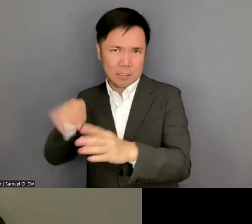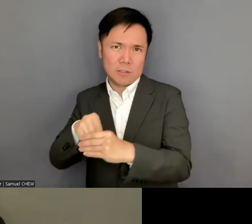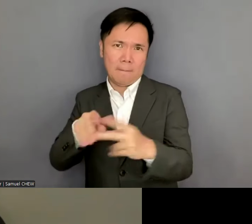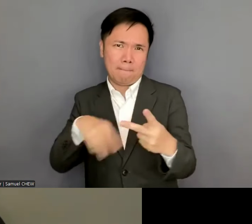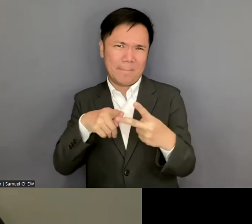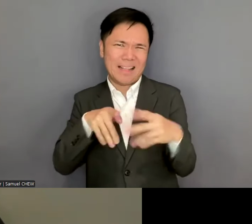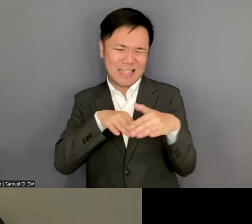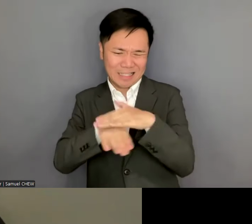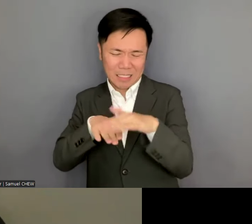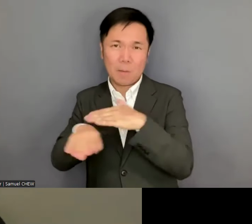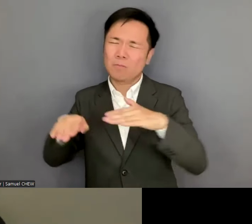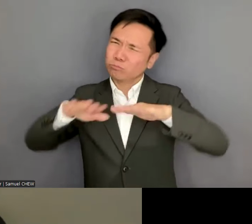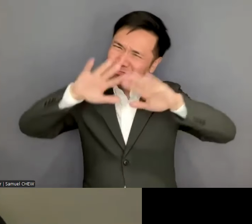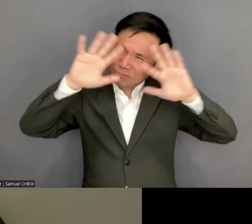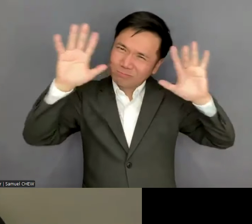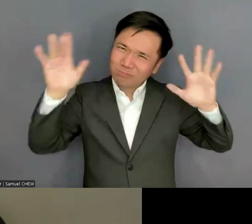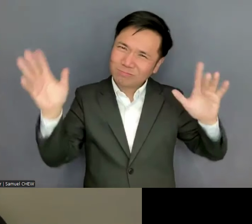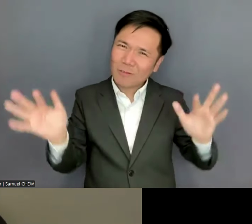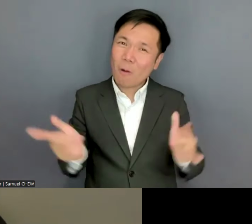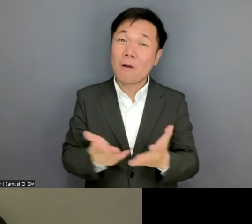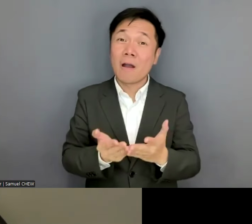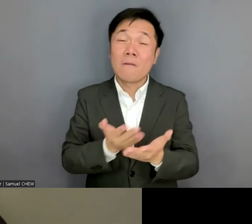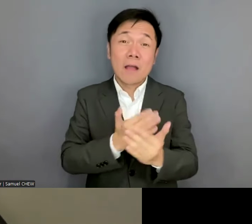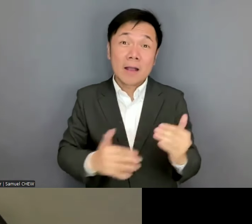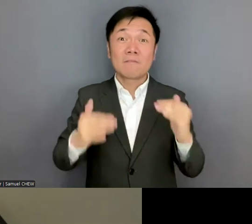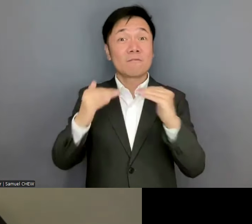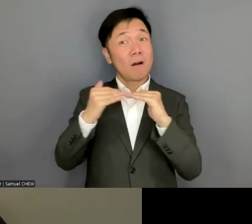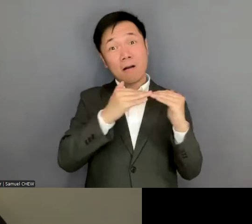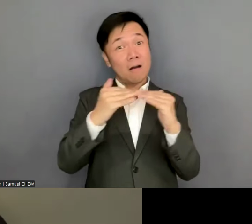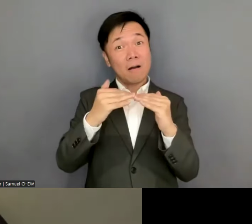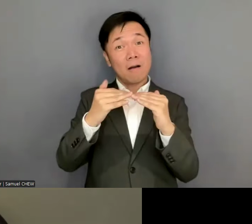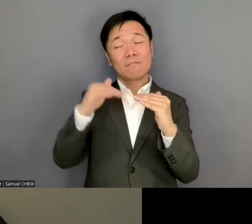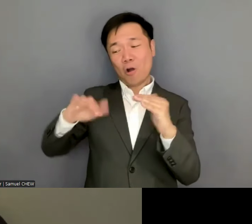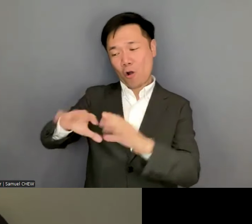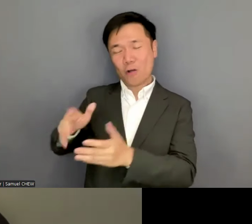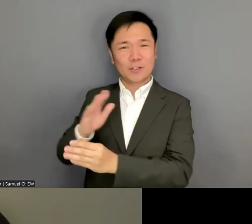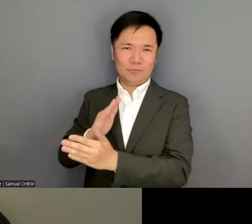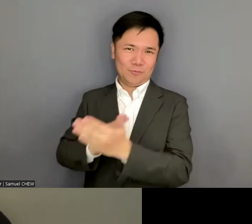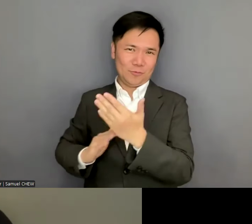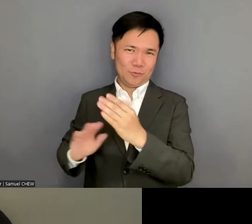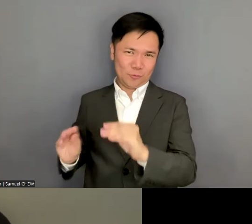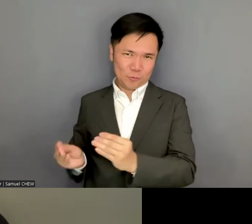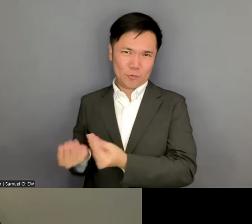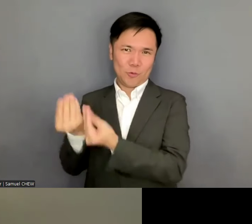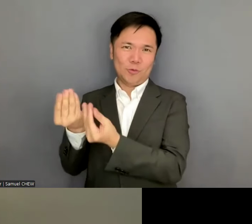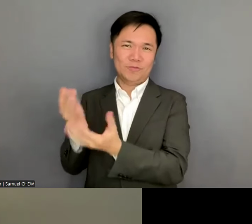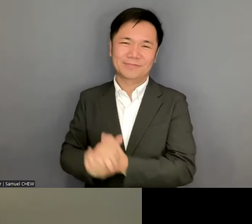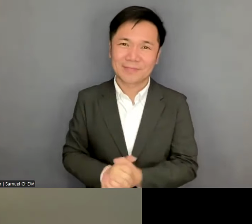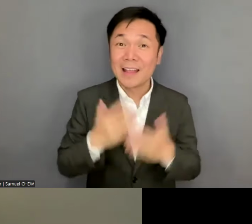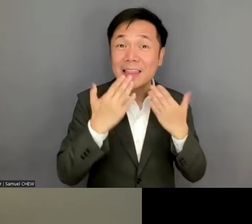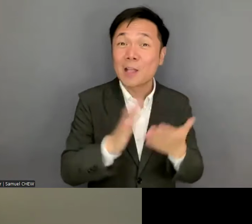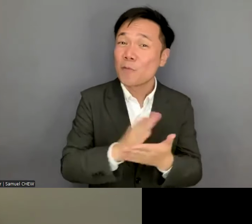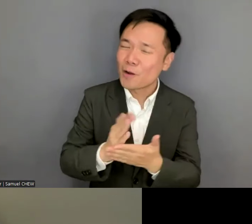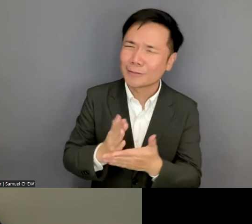and accessible world for everyone, especially for youth. Thank you so much to all our service providers, our interpreters in different